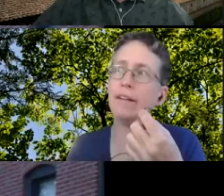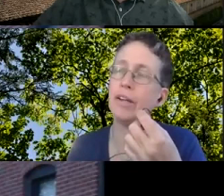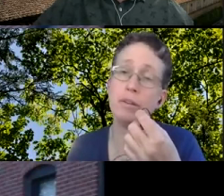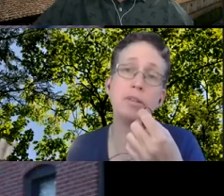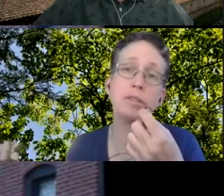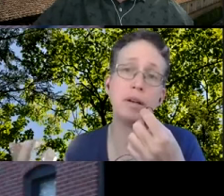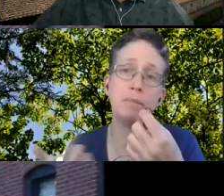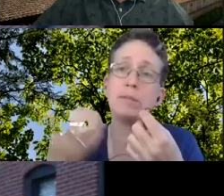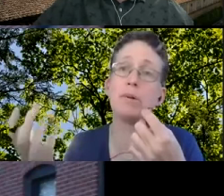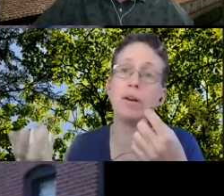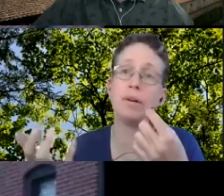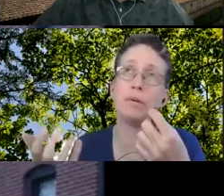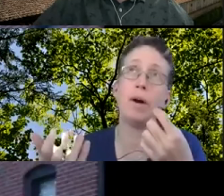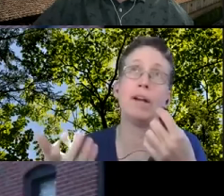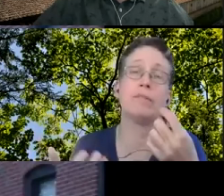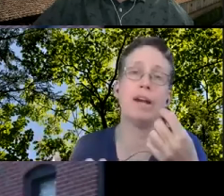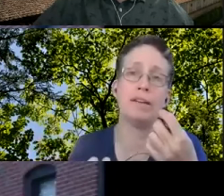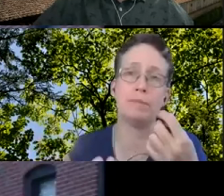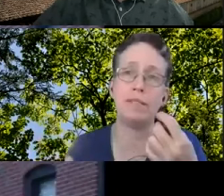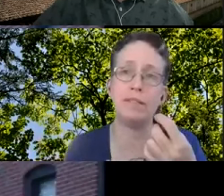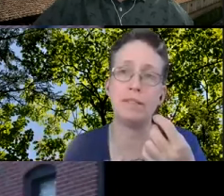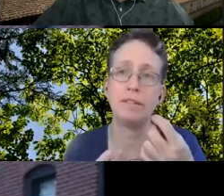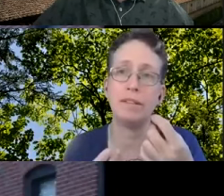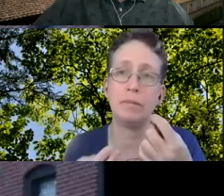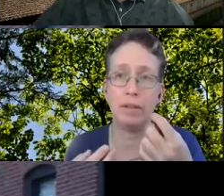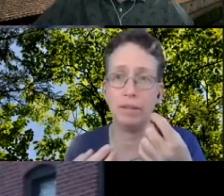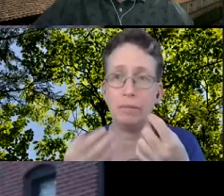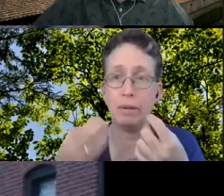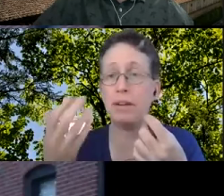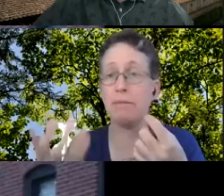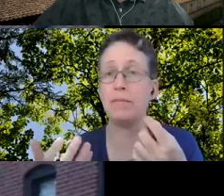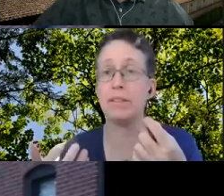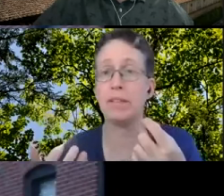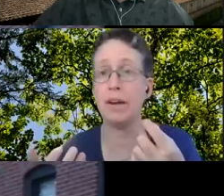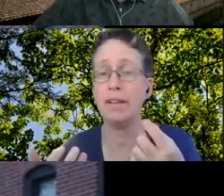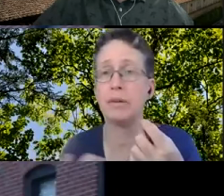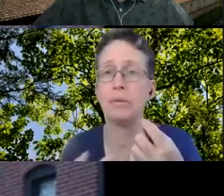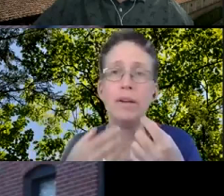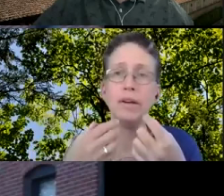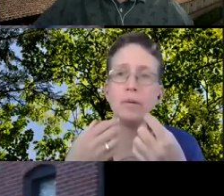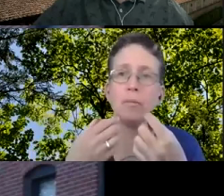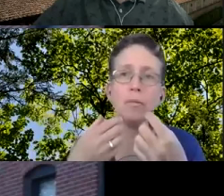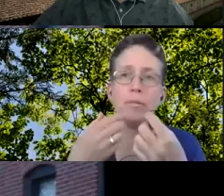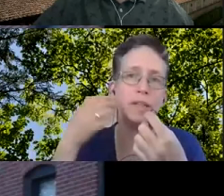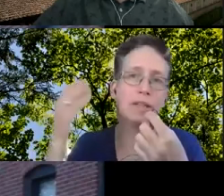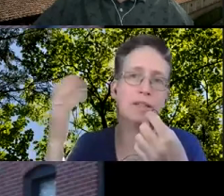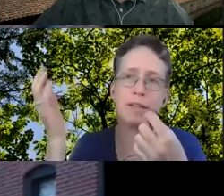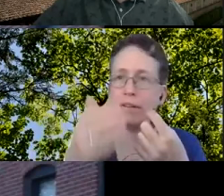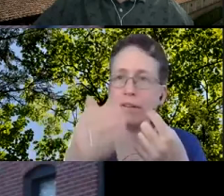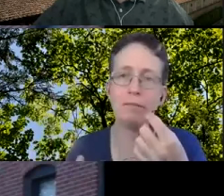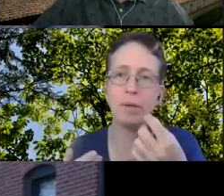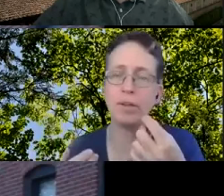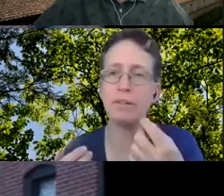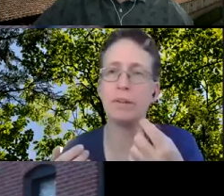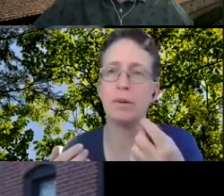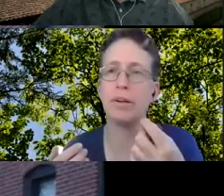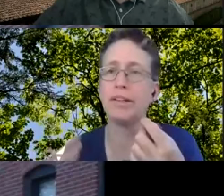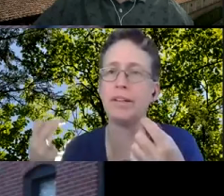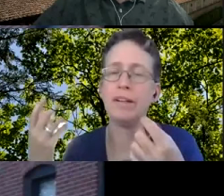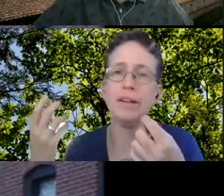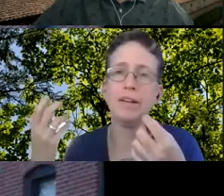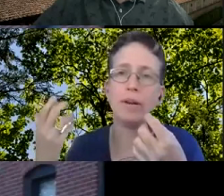get a much more wide array of species than we might have previously thought. So we did a study of birds around